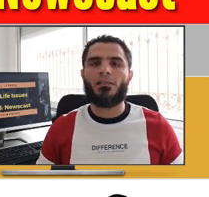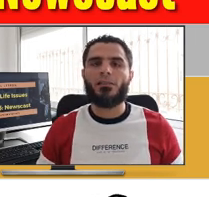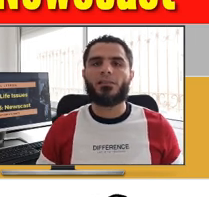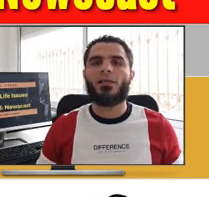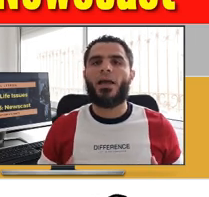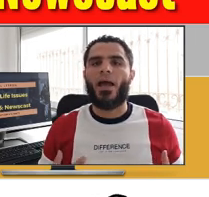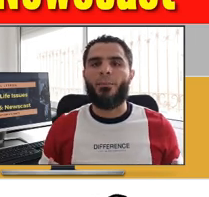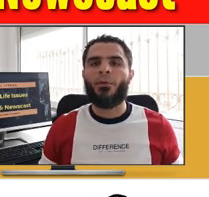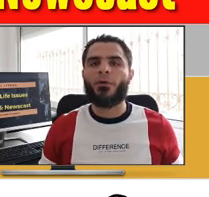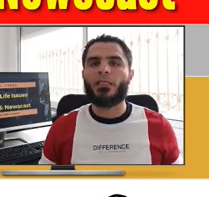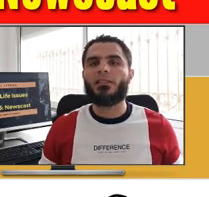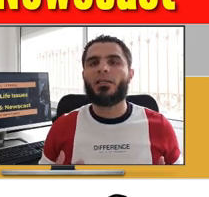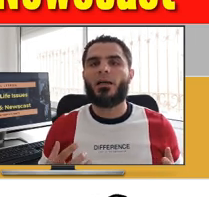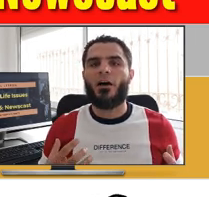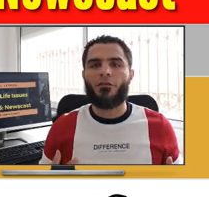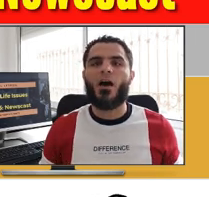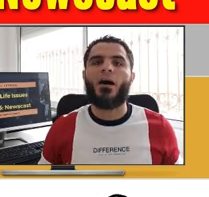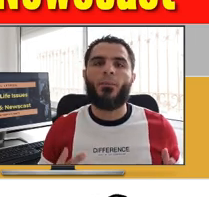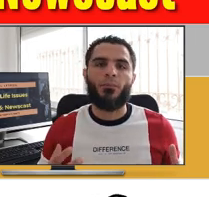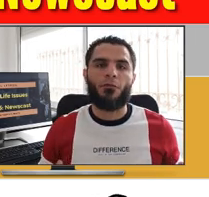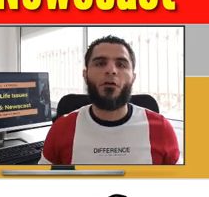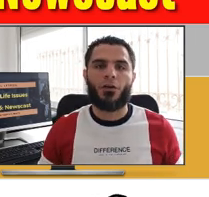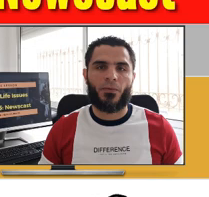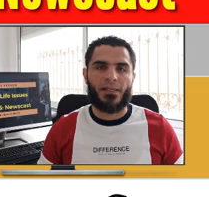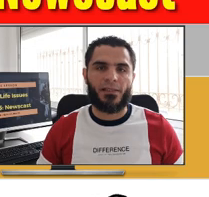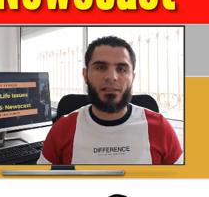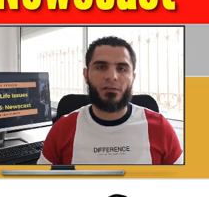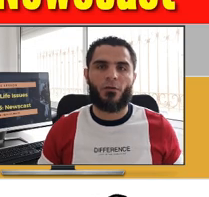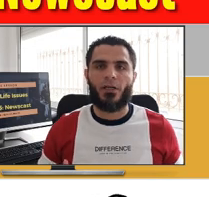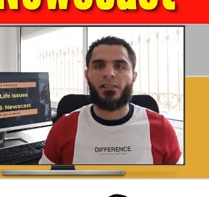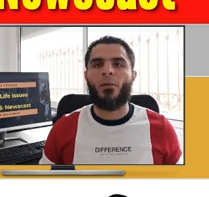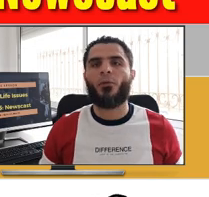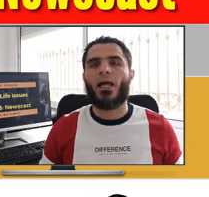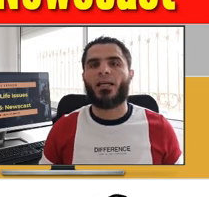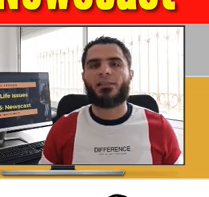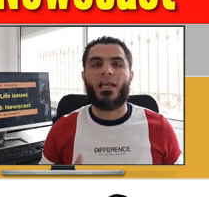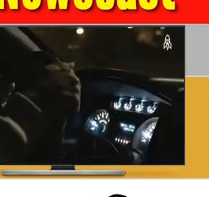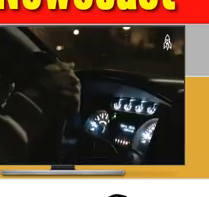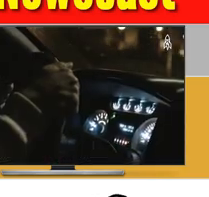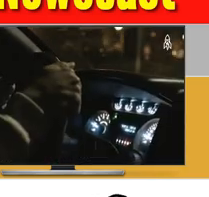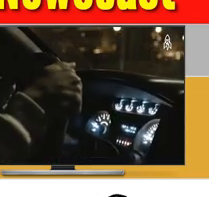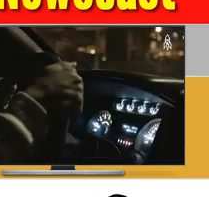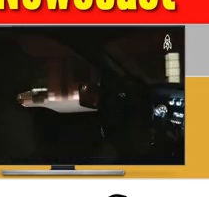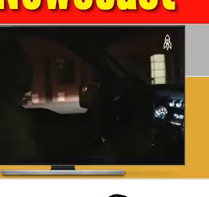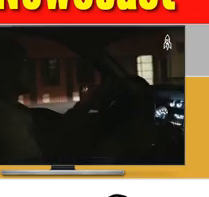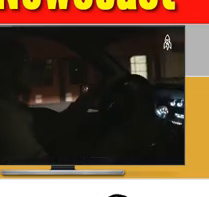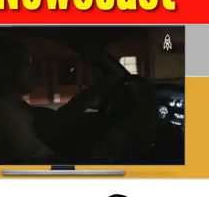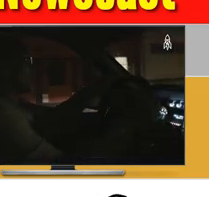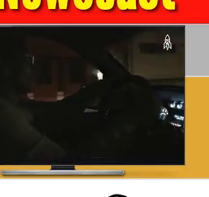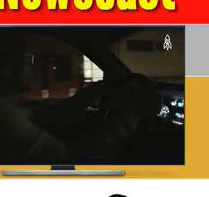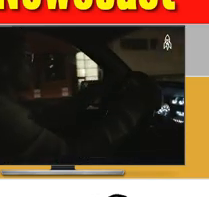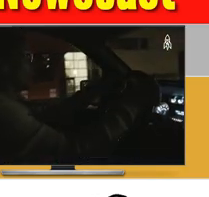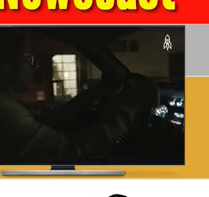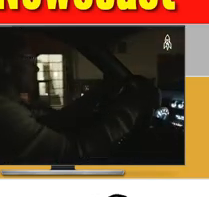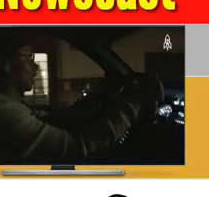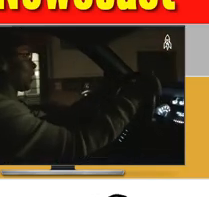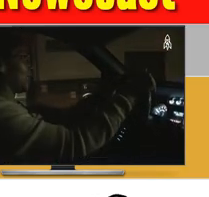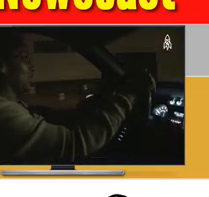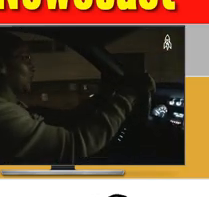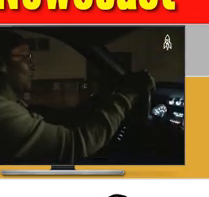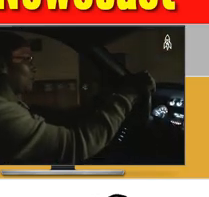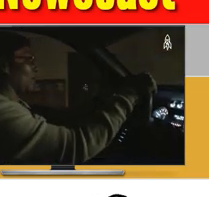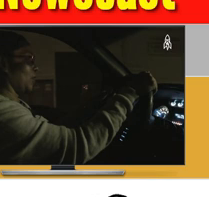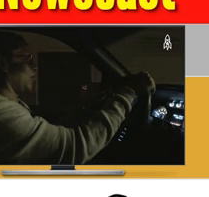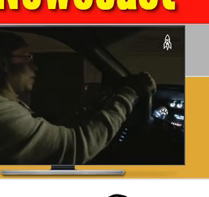means a period of calm before the crisis. For example, I can say, the calm before the storm of